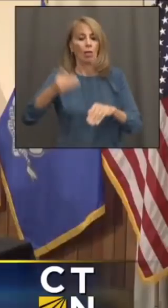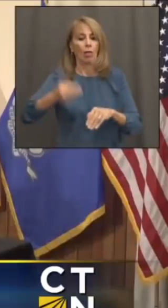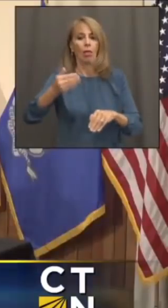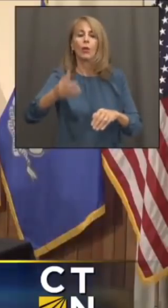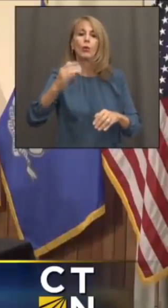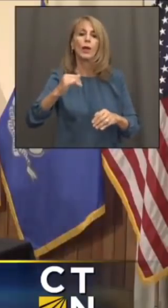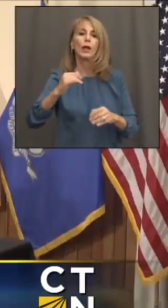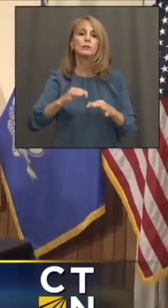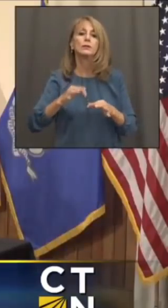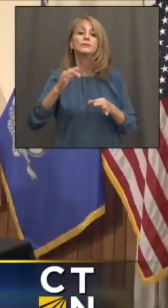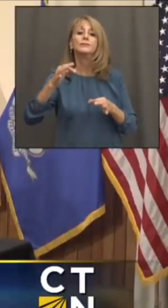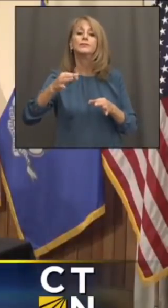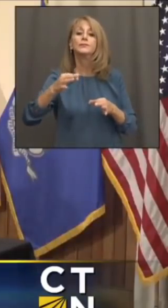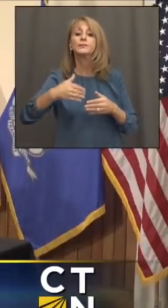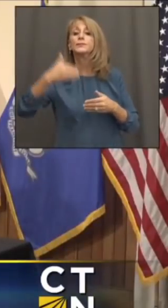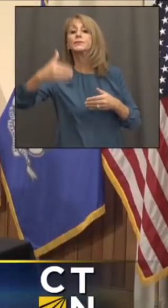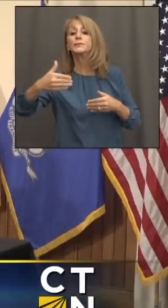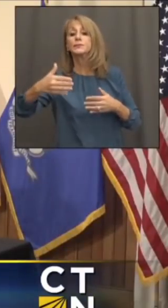Thank you.